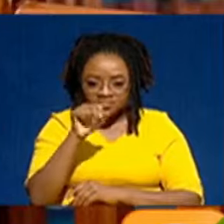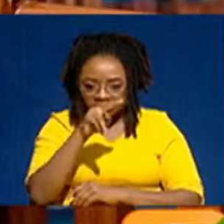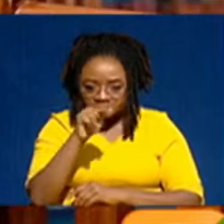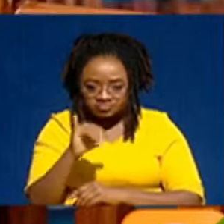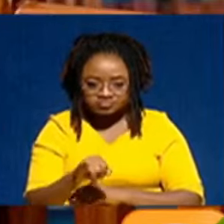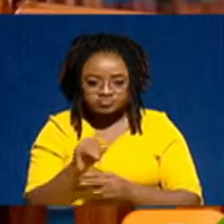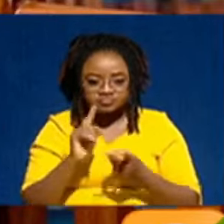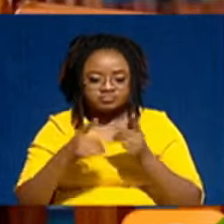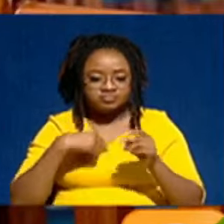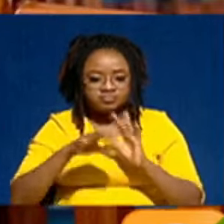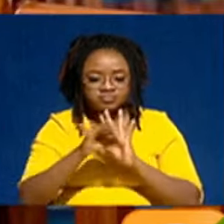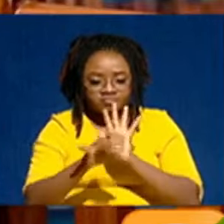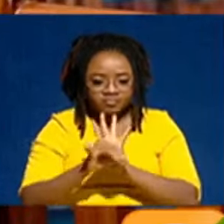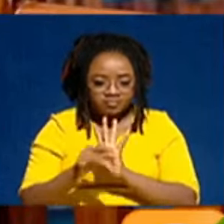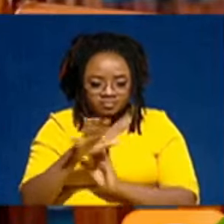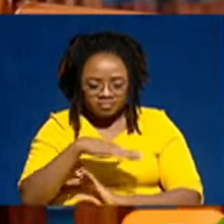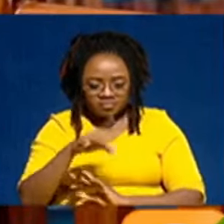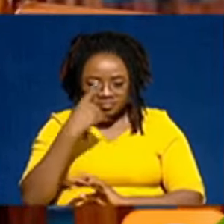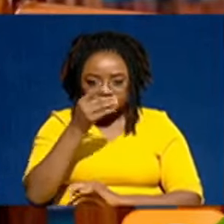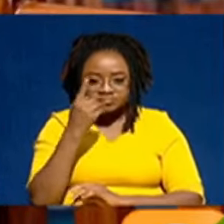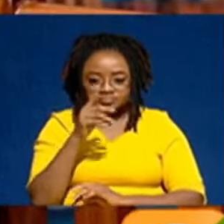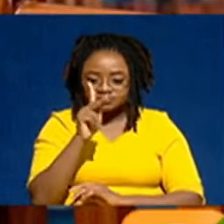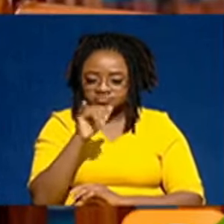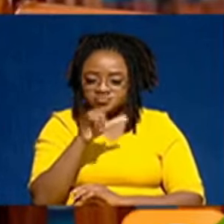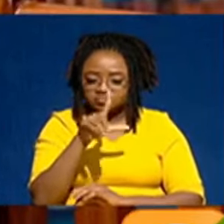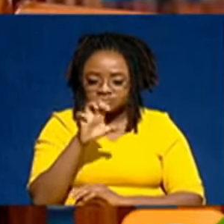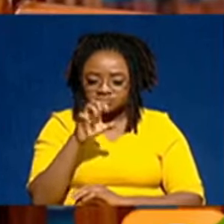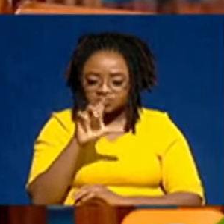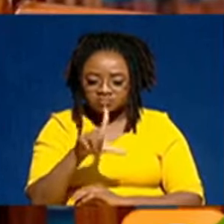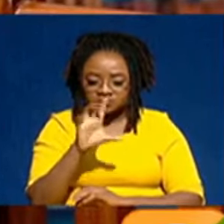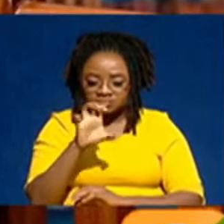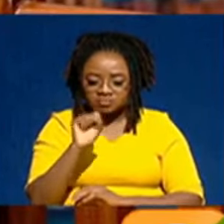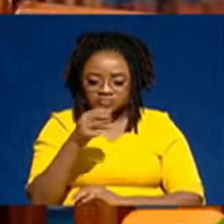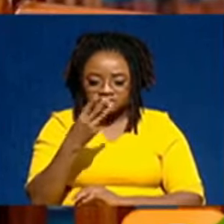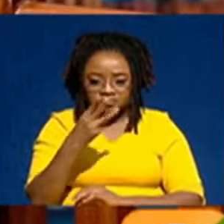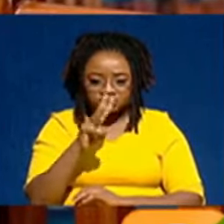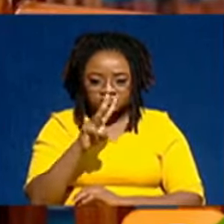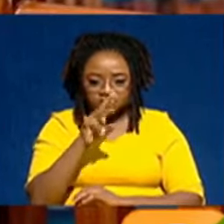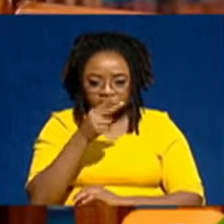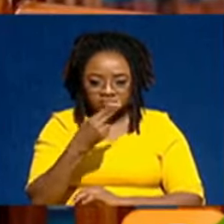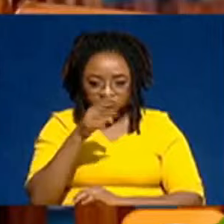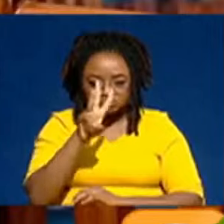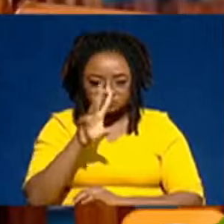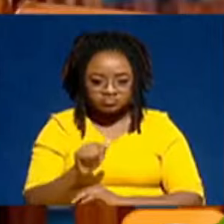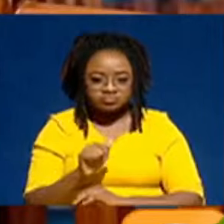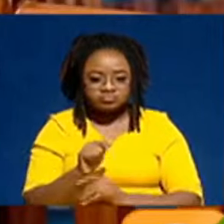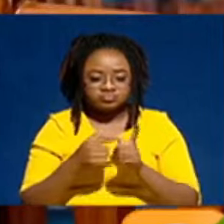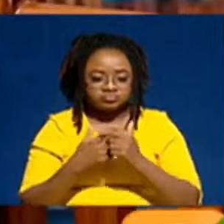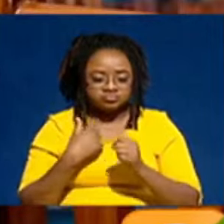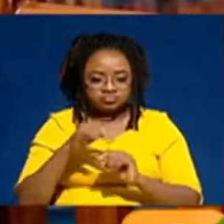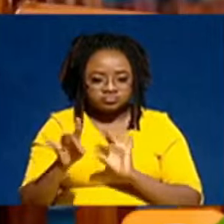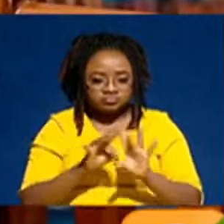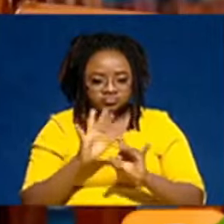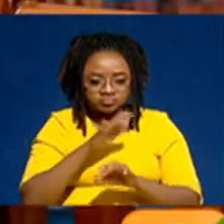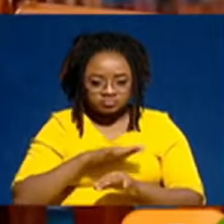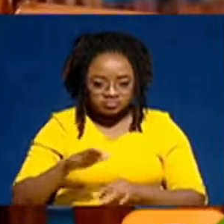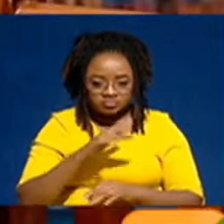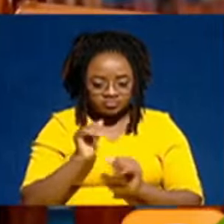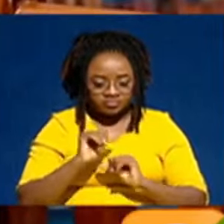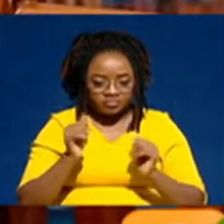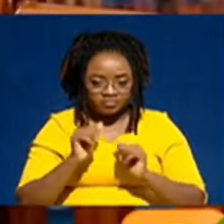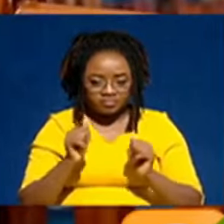Kileleshwa, are becoming worse in terms of traffic. For instance, I think there's worse traffic if you're living within an area like Kilimani, Kileleshwa, than if you